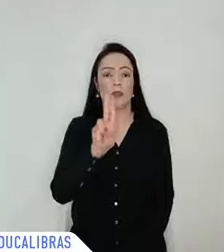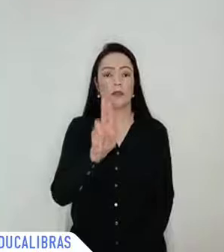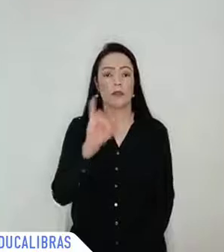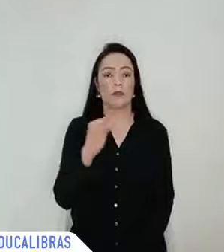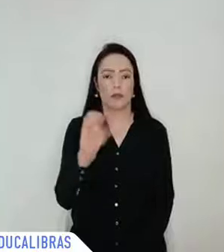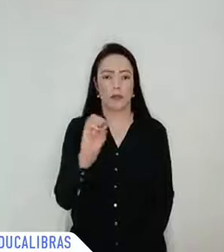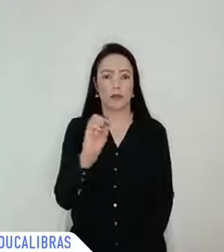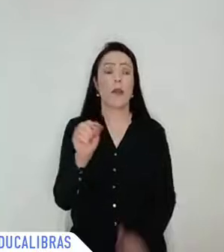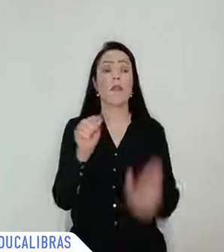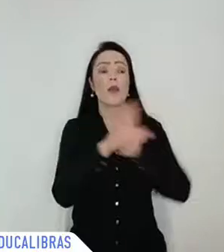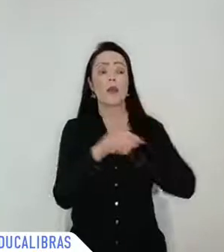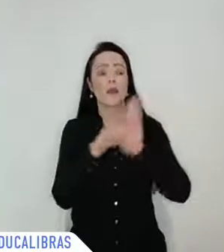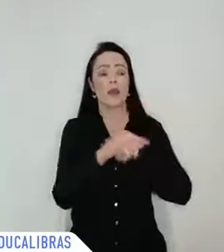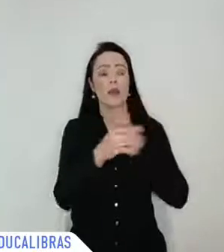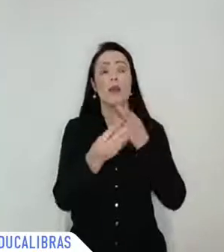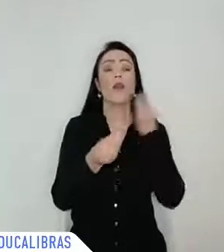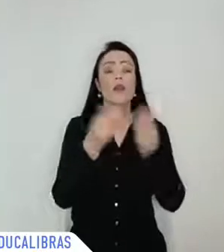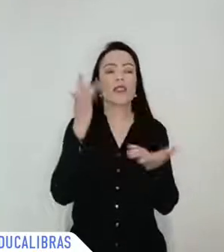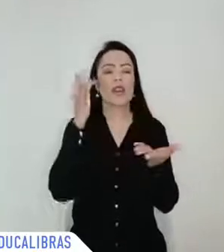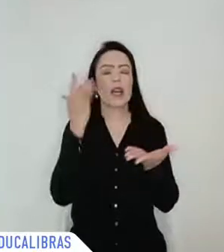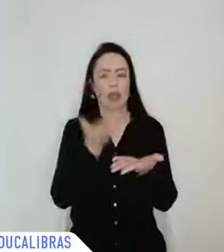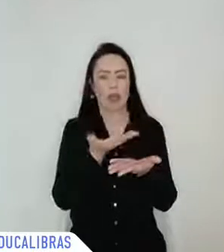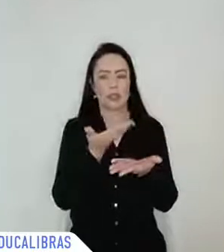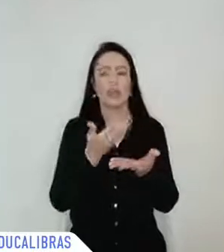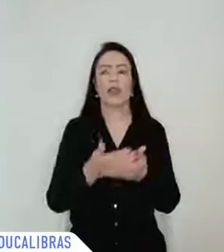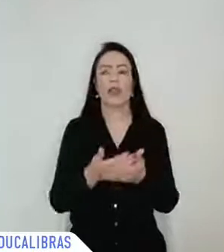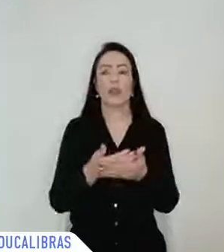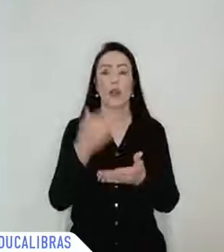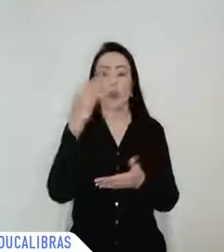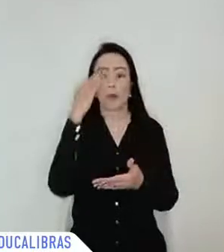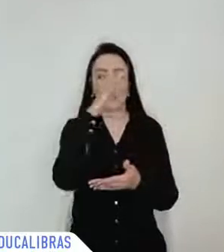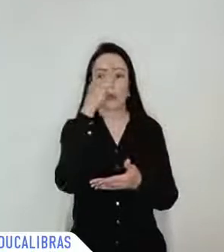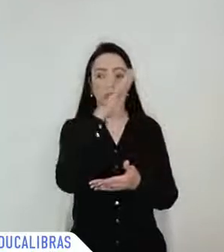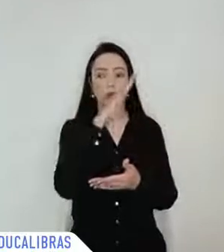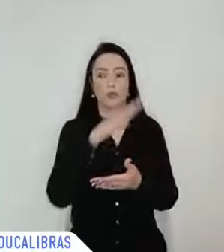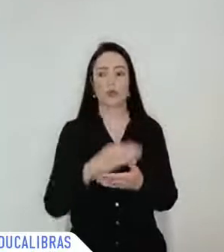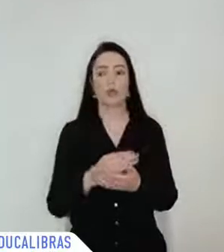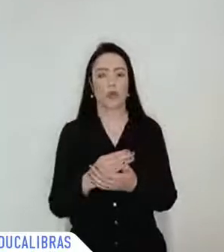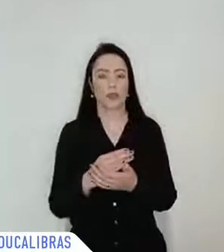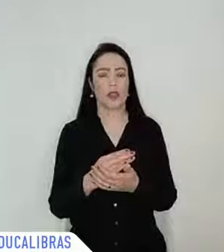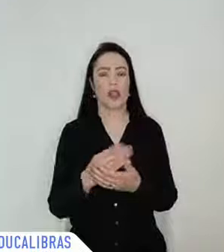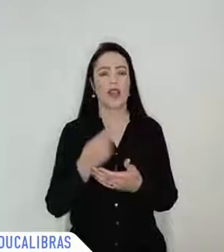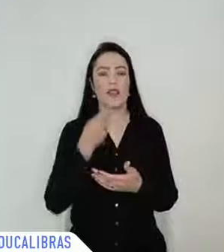declarations were very typical and emblematic of this.